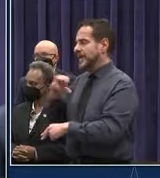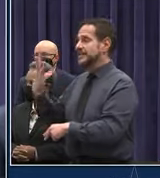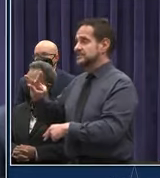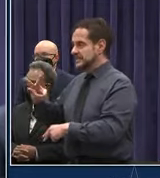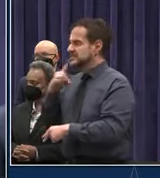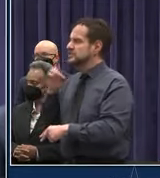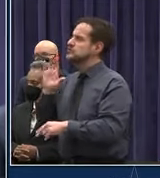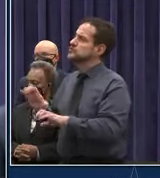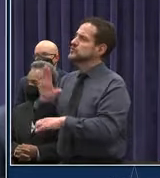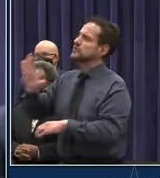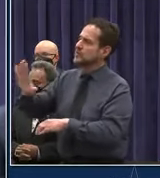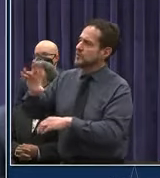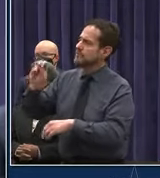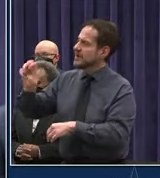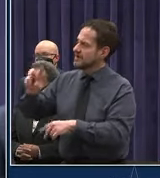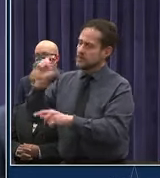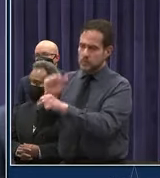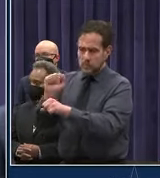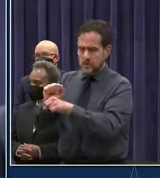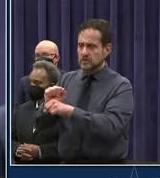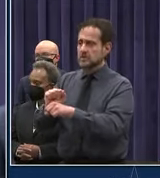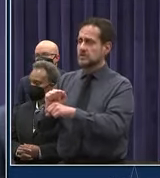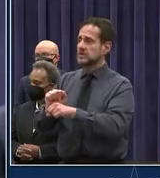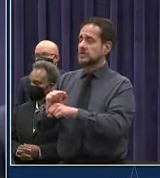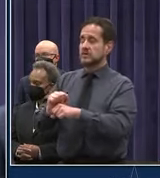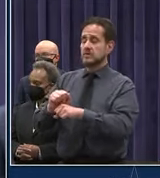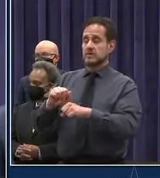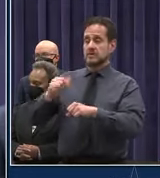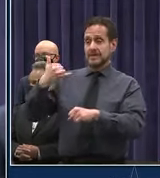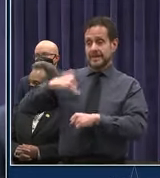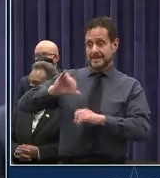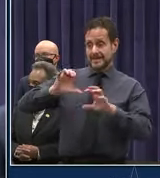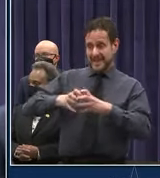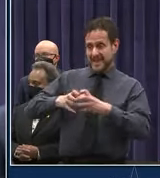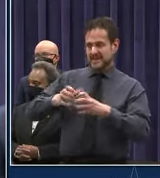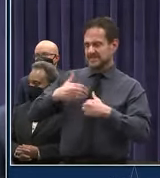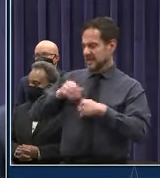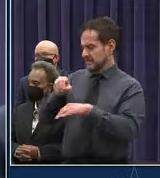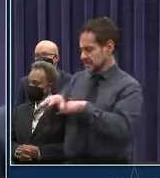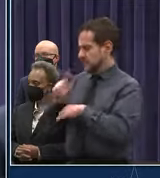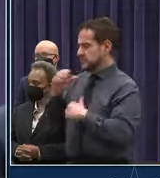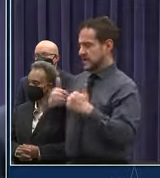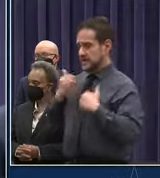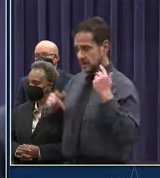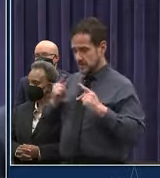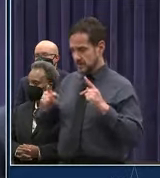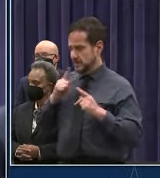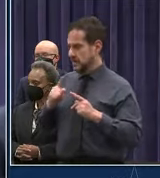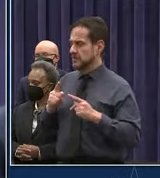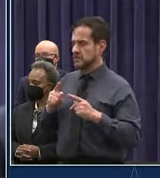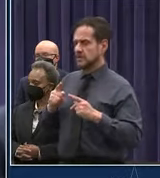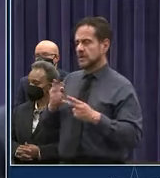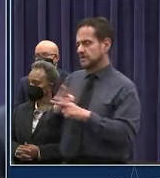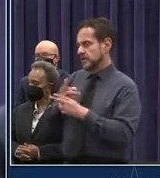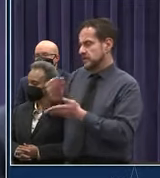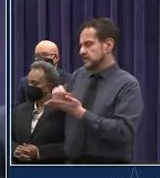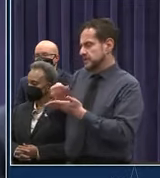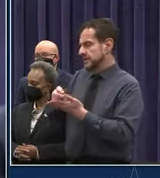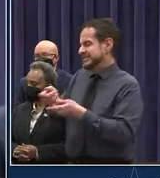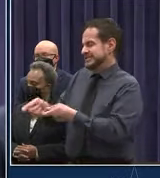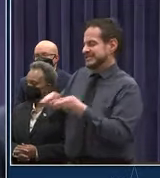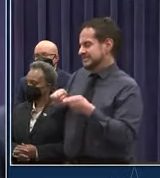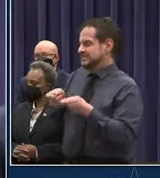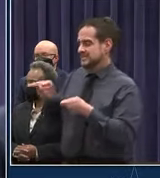we'll continue that, primarily focused on these particular gangs to take them down. So soon you'll be